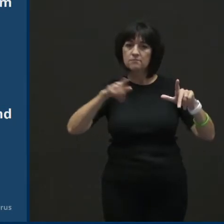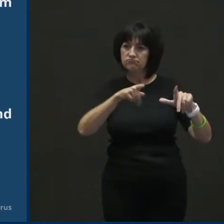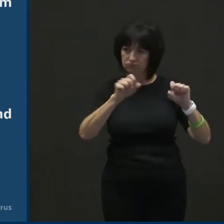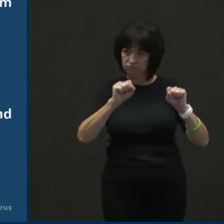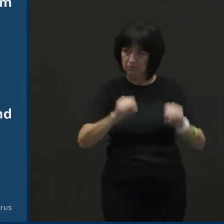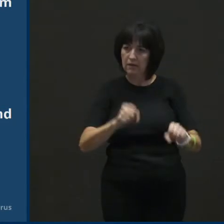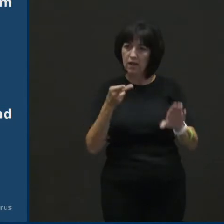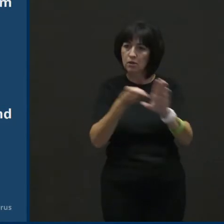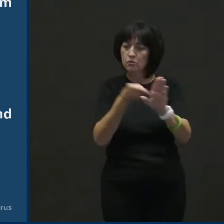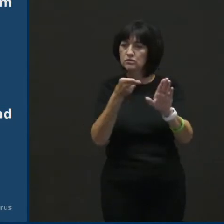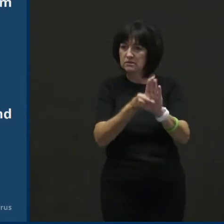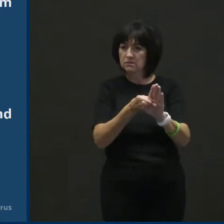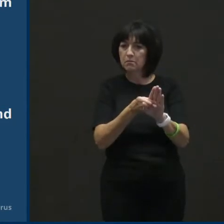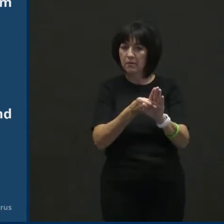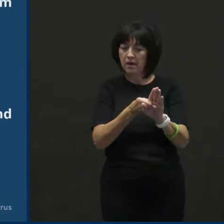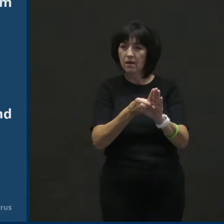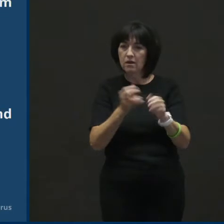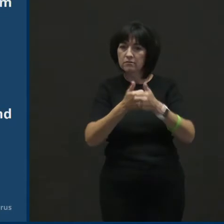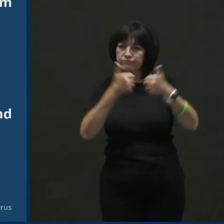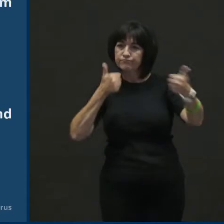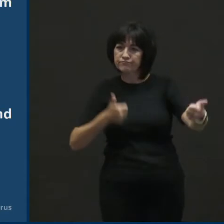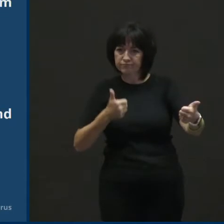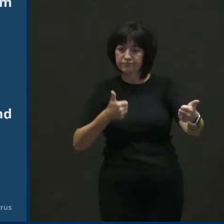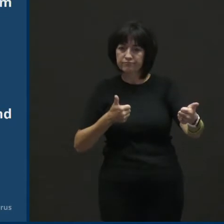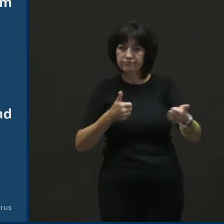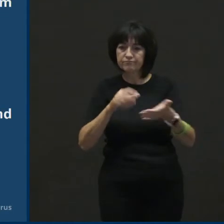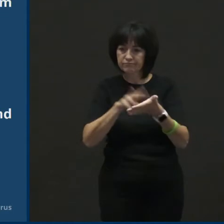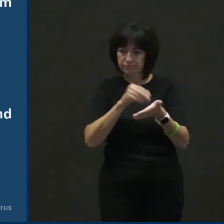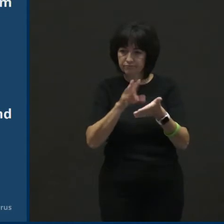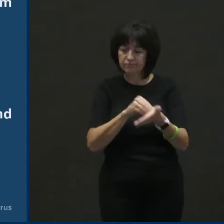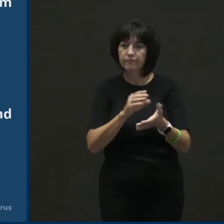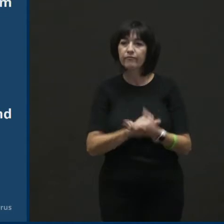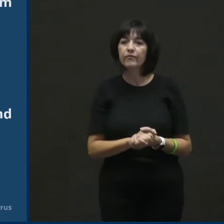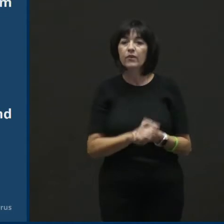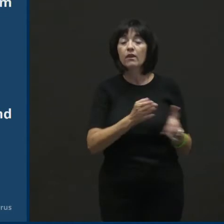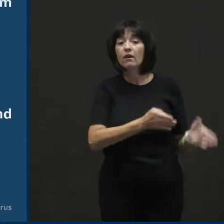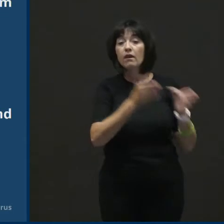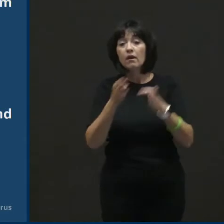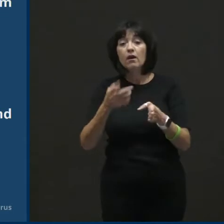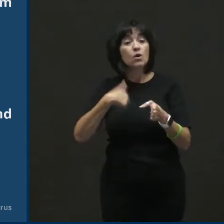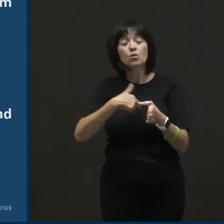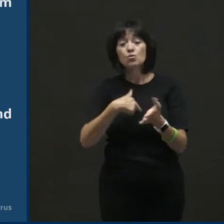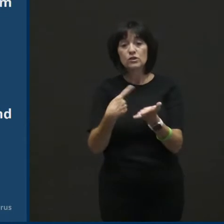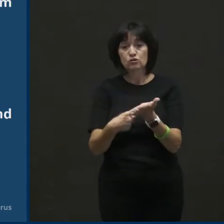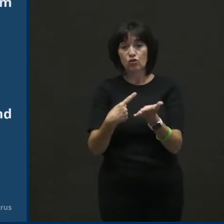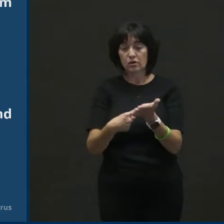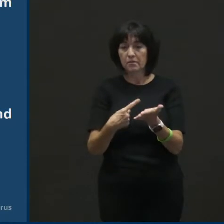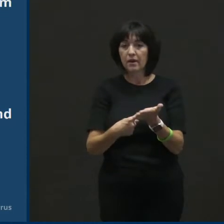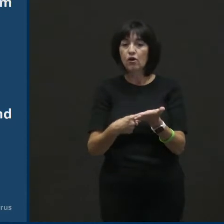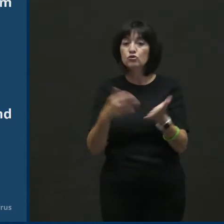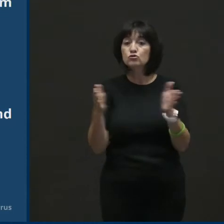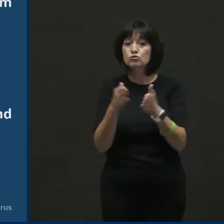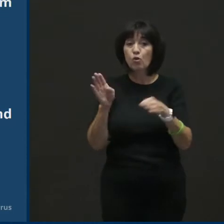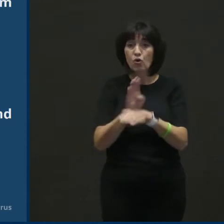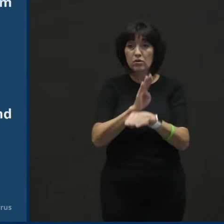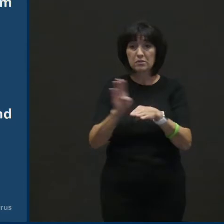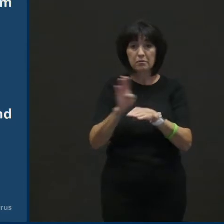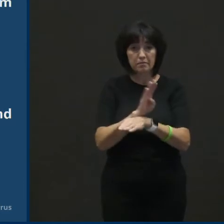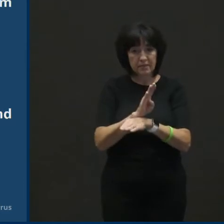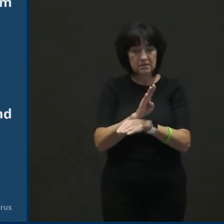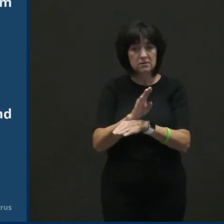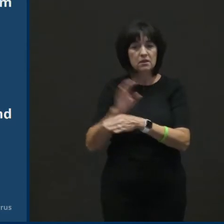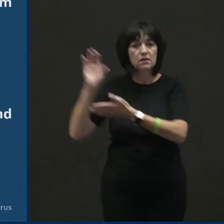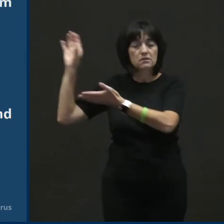the availability of relief grants for small businesses. We're using $100 million in grant money for